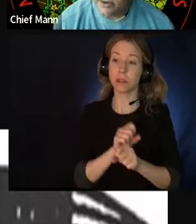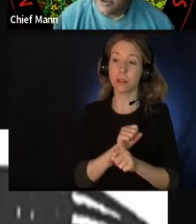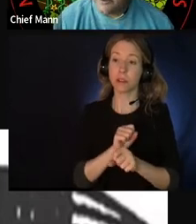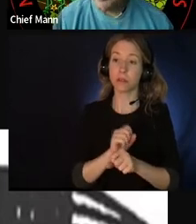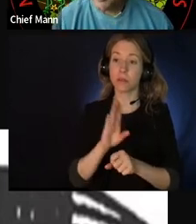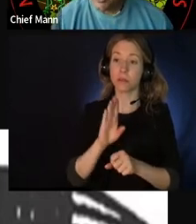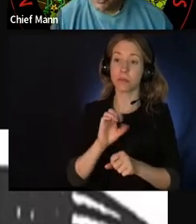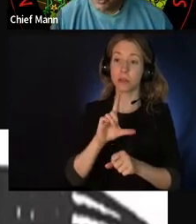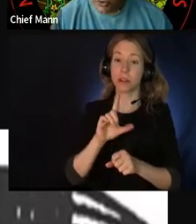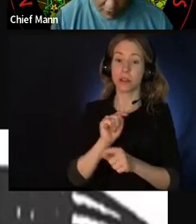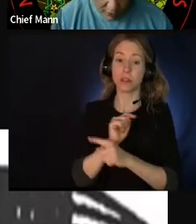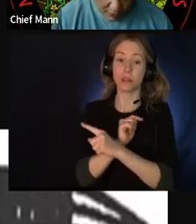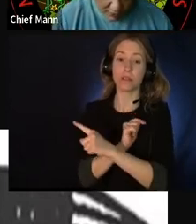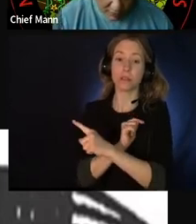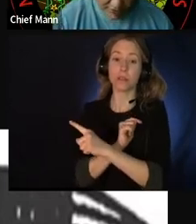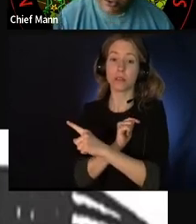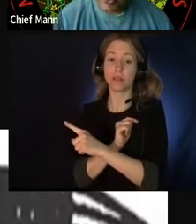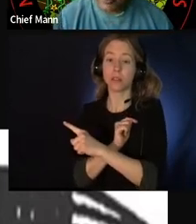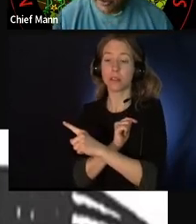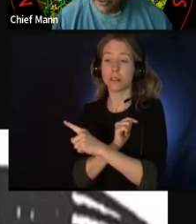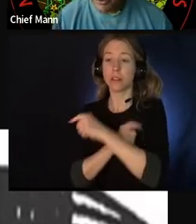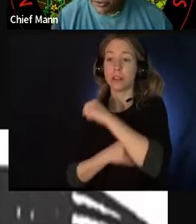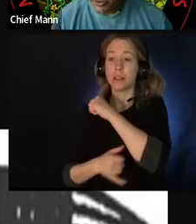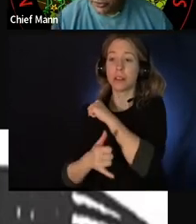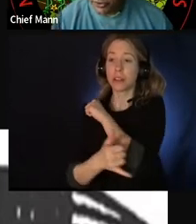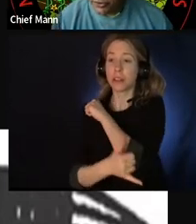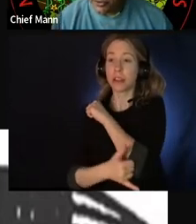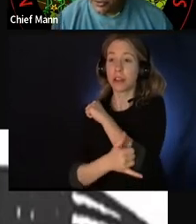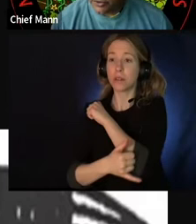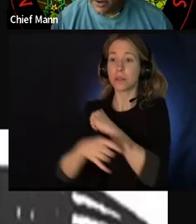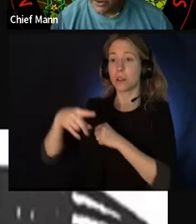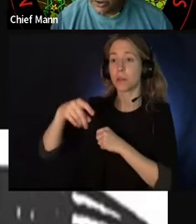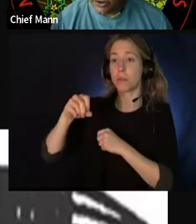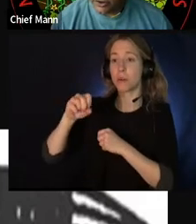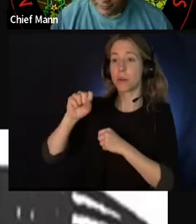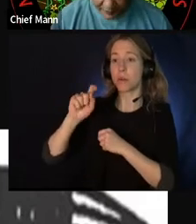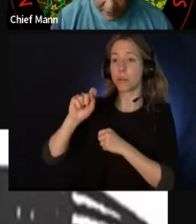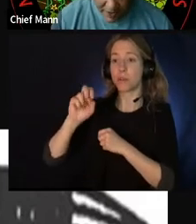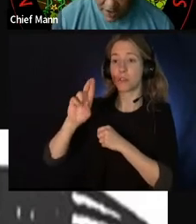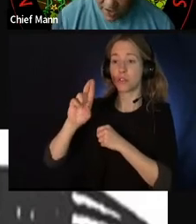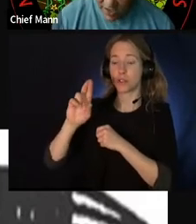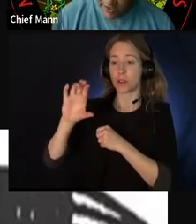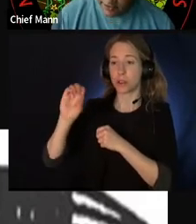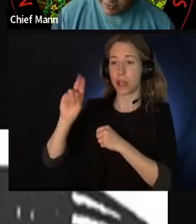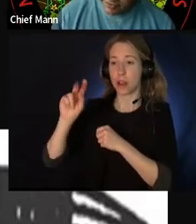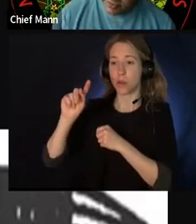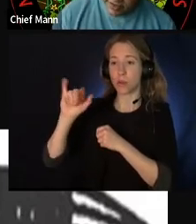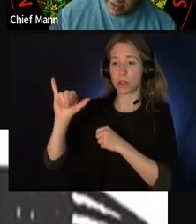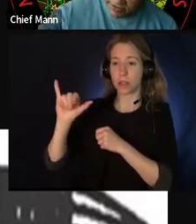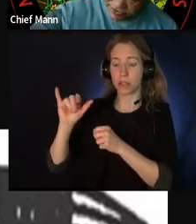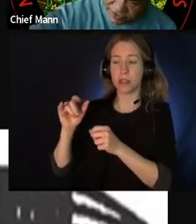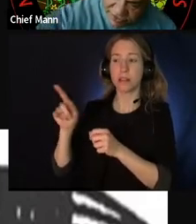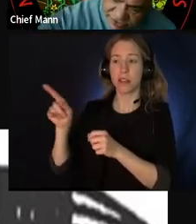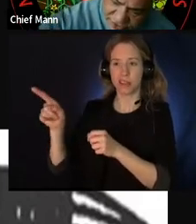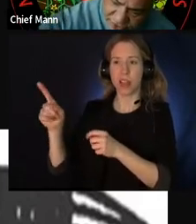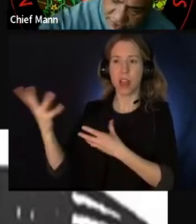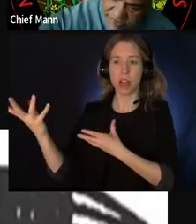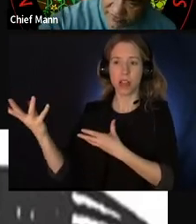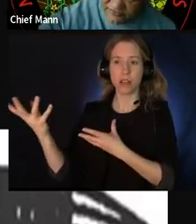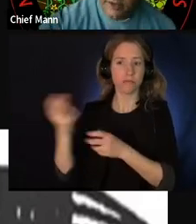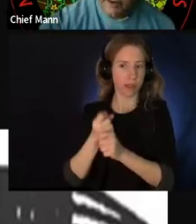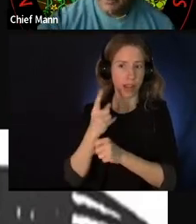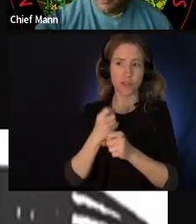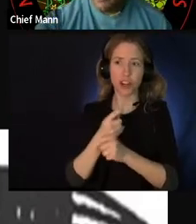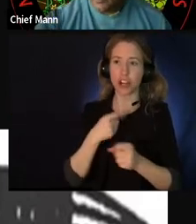Ulster County, who participates in this renewal every year. And 2 years ago,